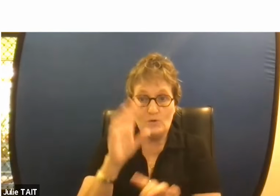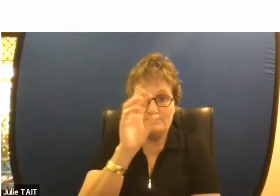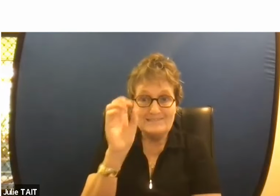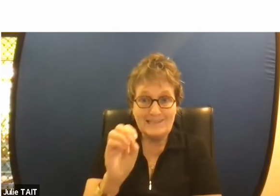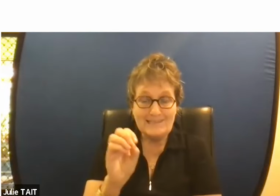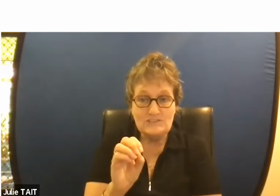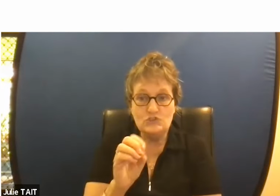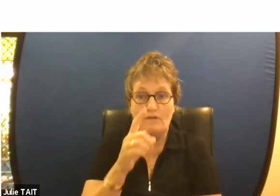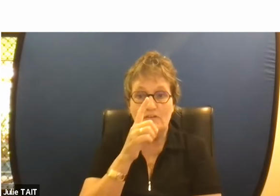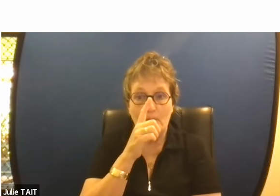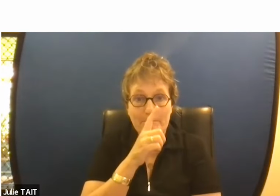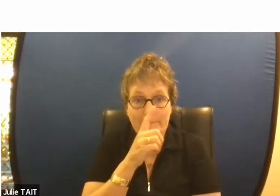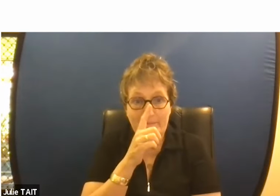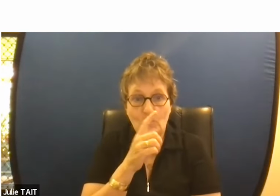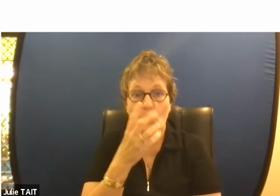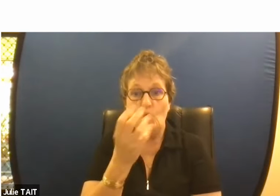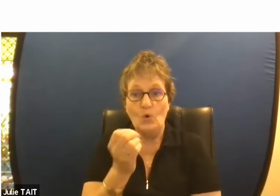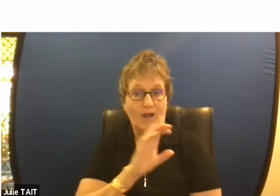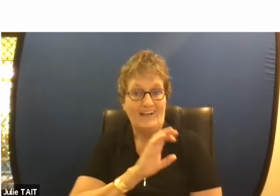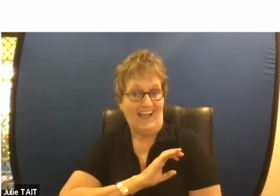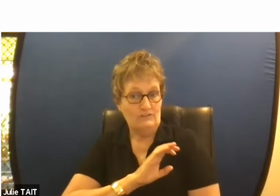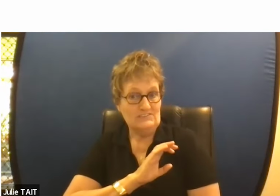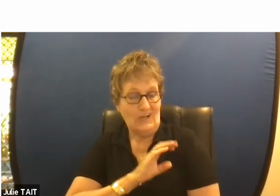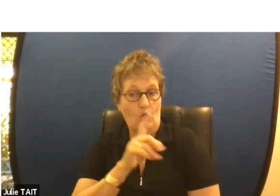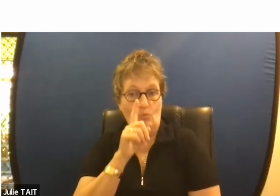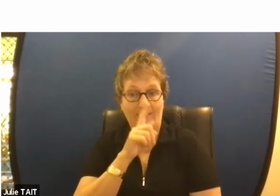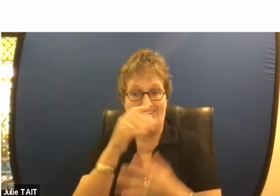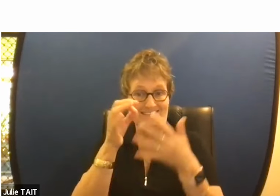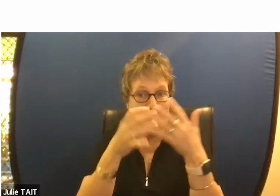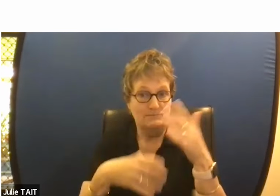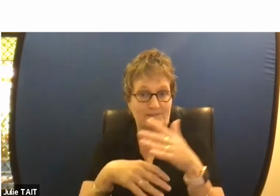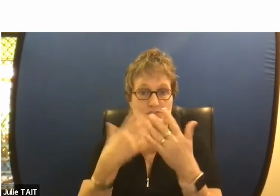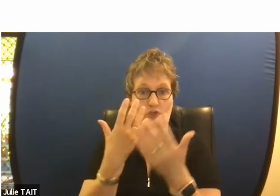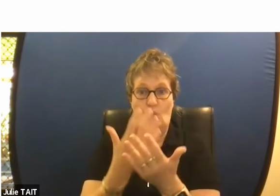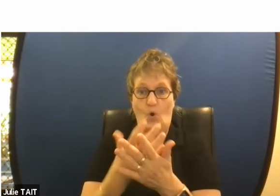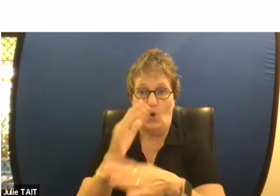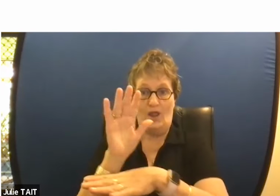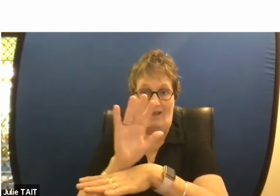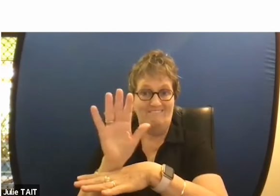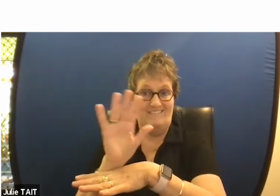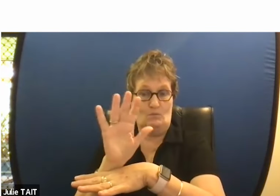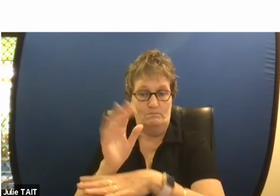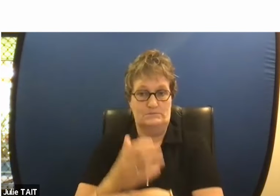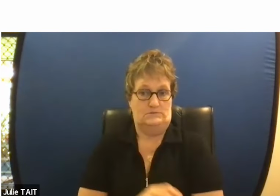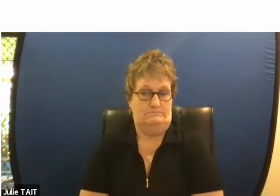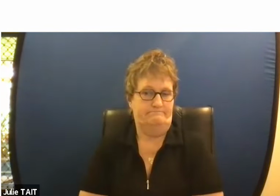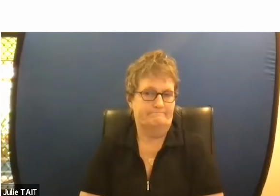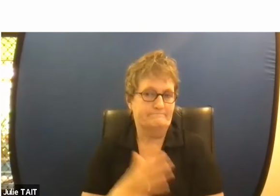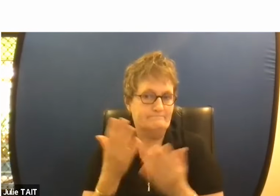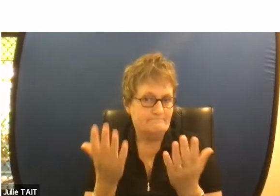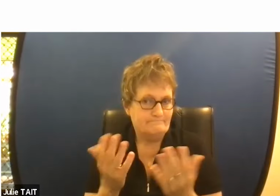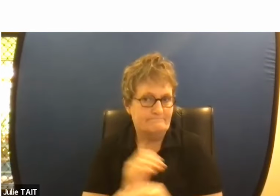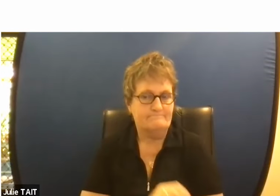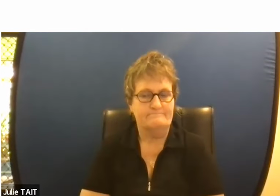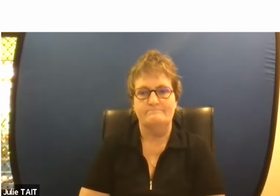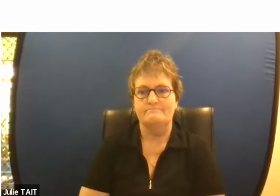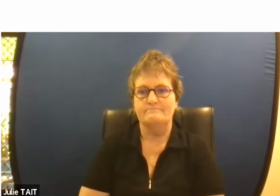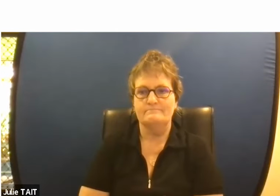the percentage of characters with disability that has been shown in popular films?